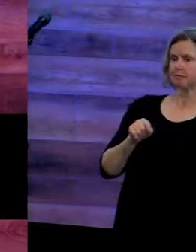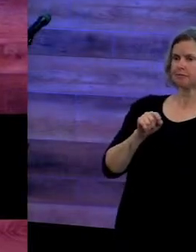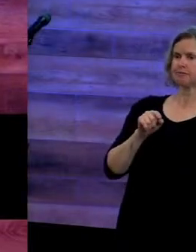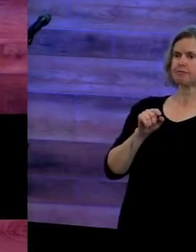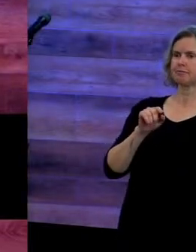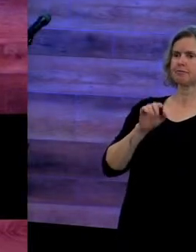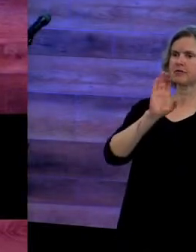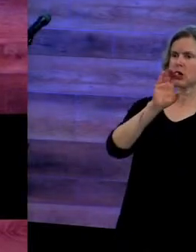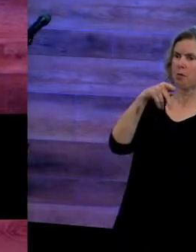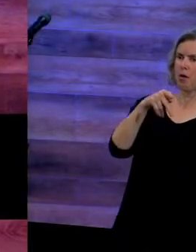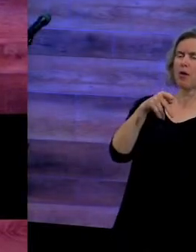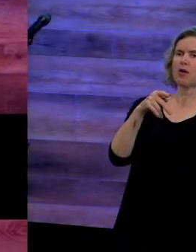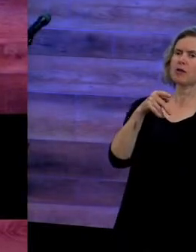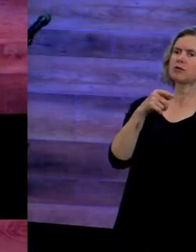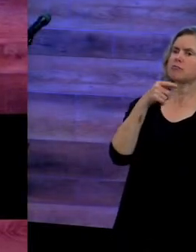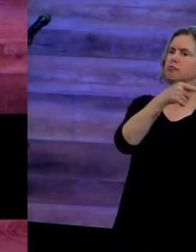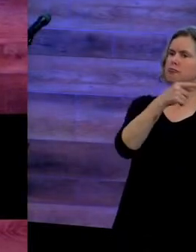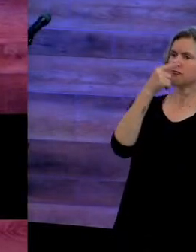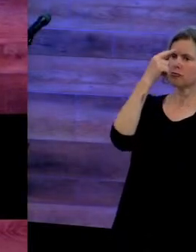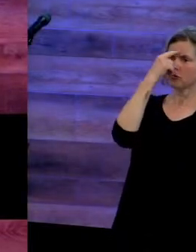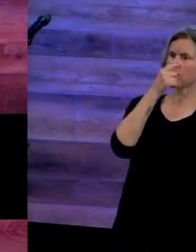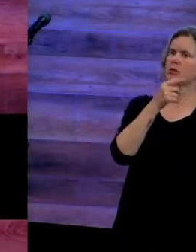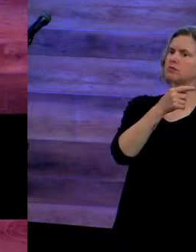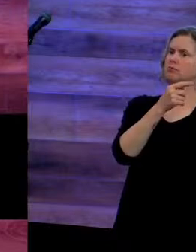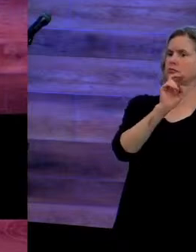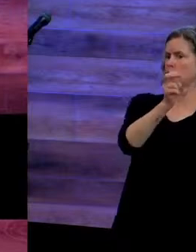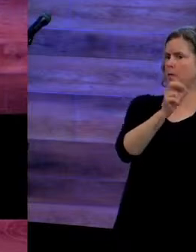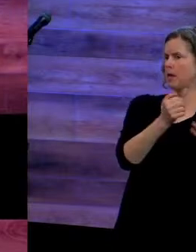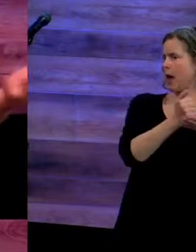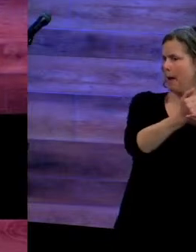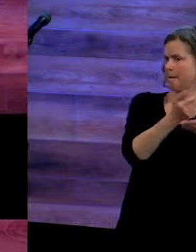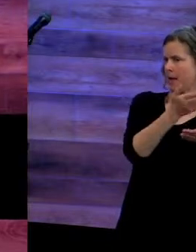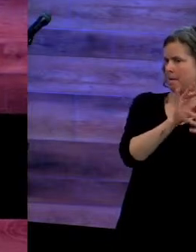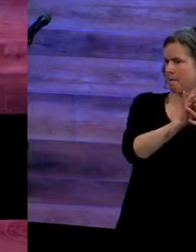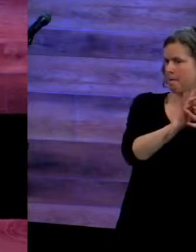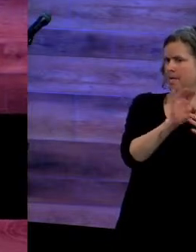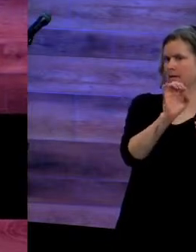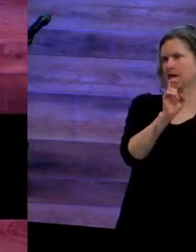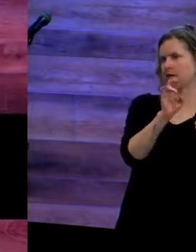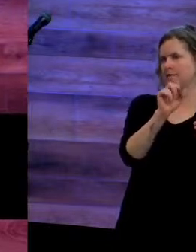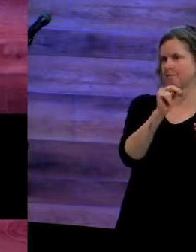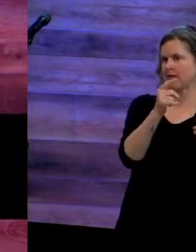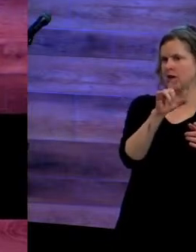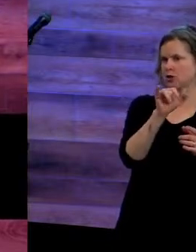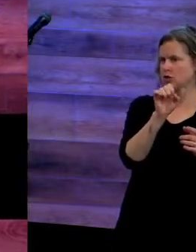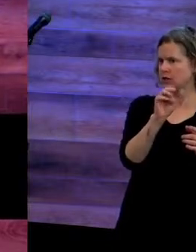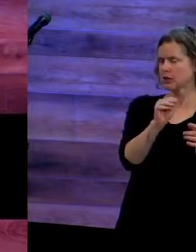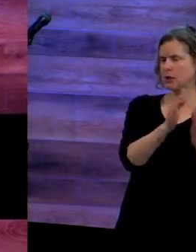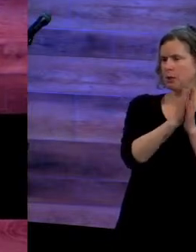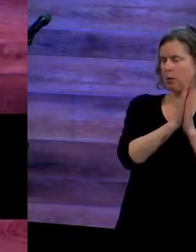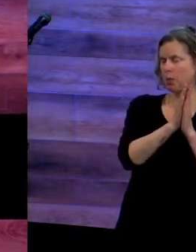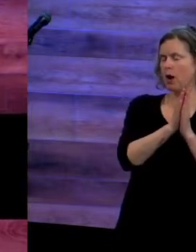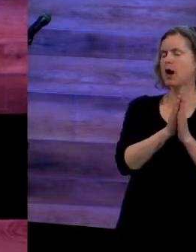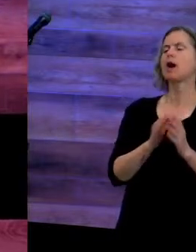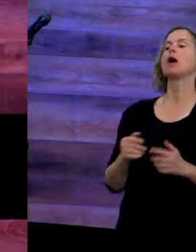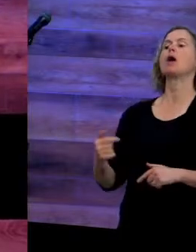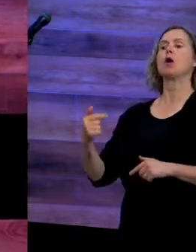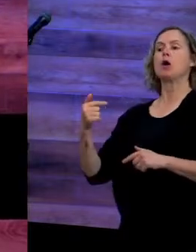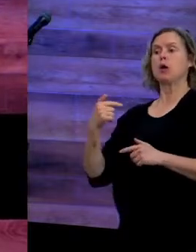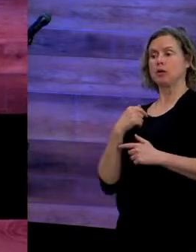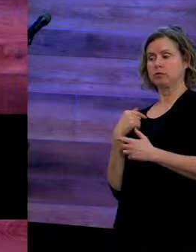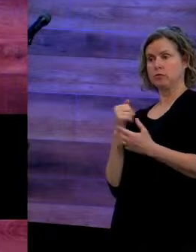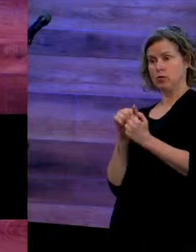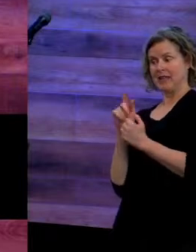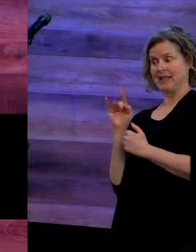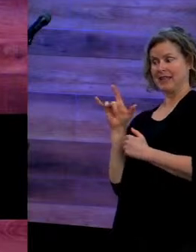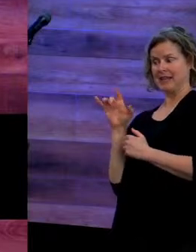thought would be helpful for them on evangelism and prayer. And then over here at Lincoln Park, as Kyle and I were talking before his sabbatical, we thought, you know what, we're going into